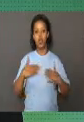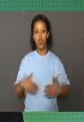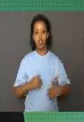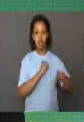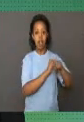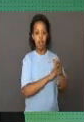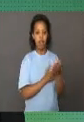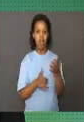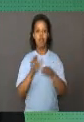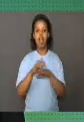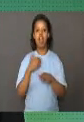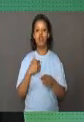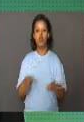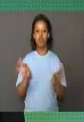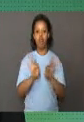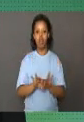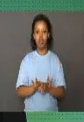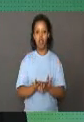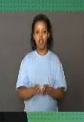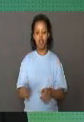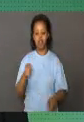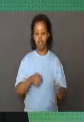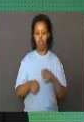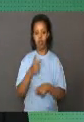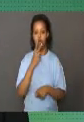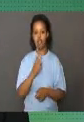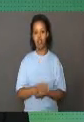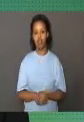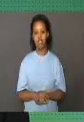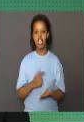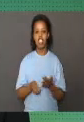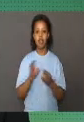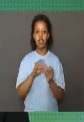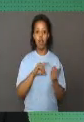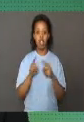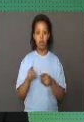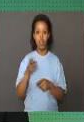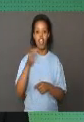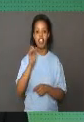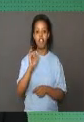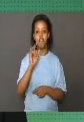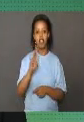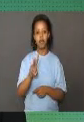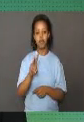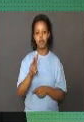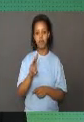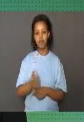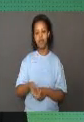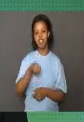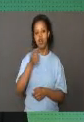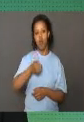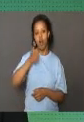system, and we learned about the 6 main steps involved in the